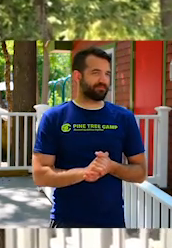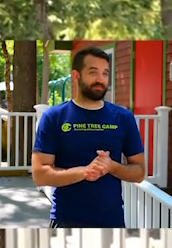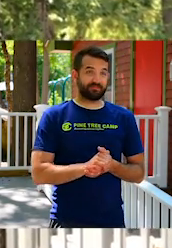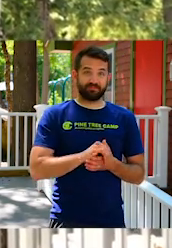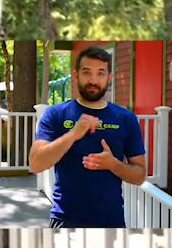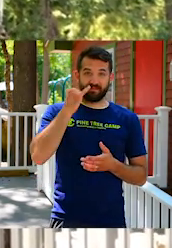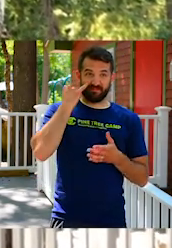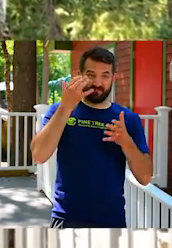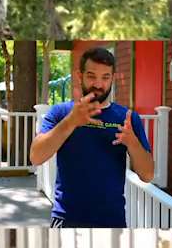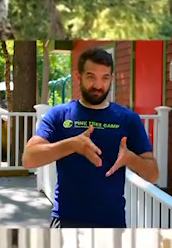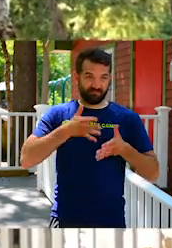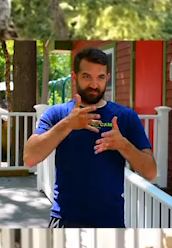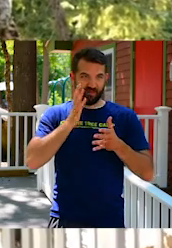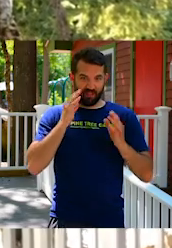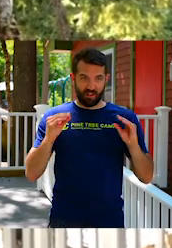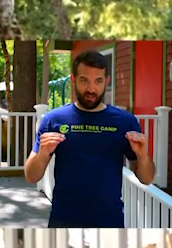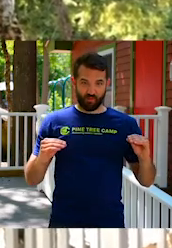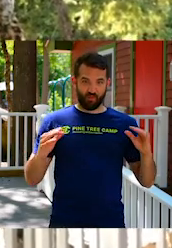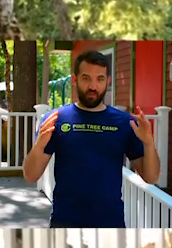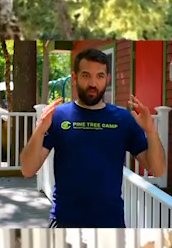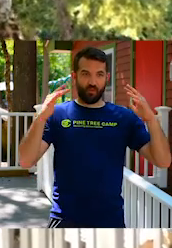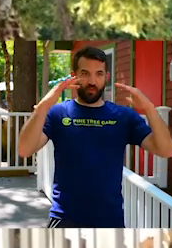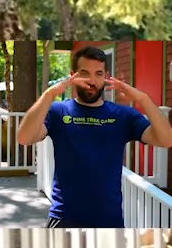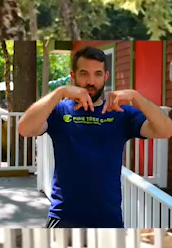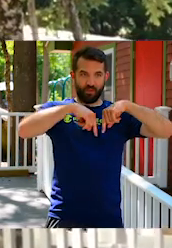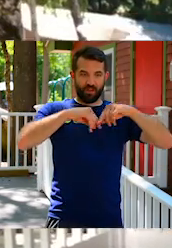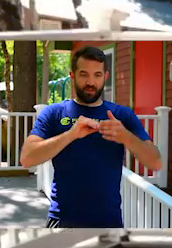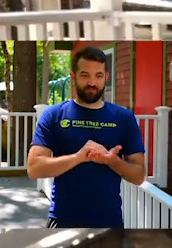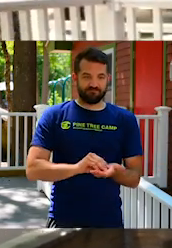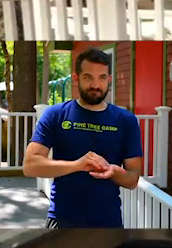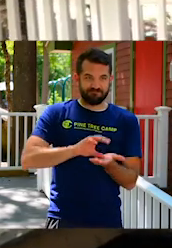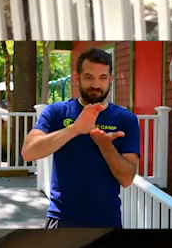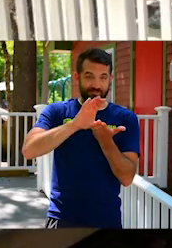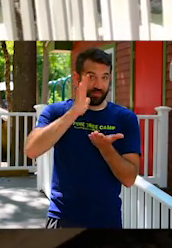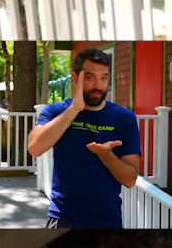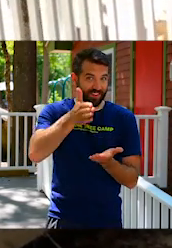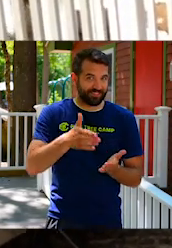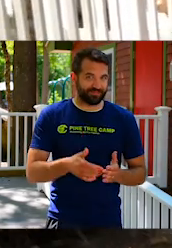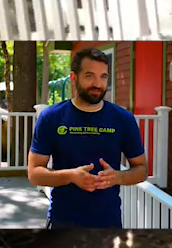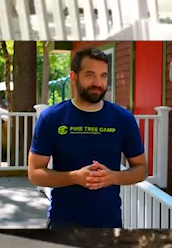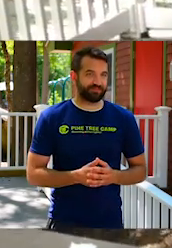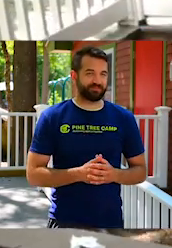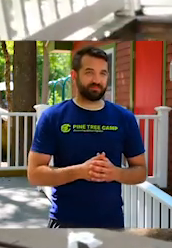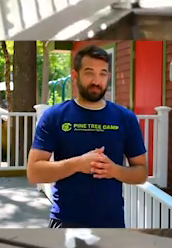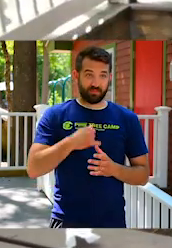to go. So if you would like, you can document what happened in your journal, and you can also try